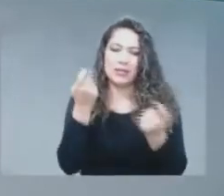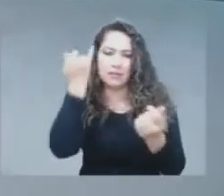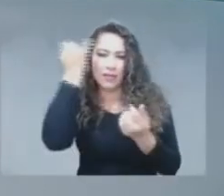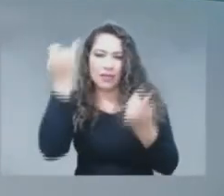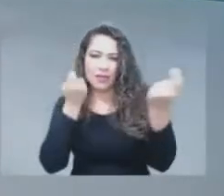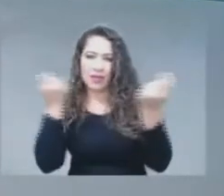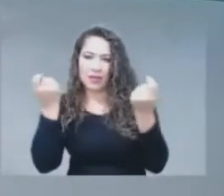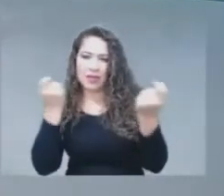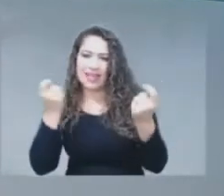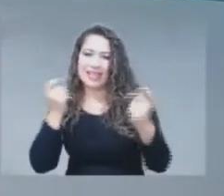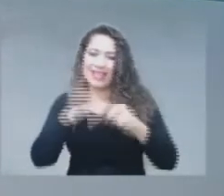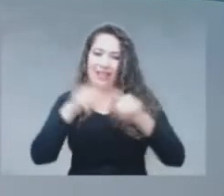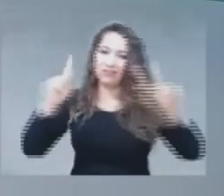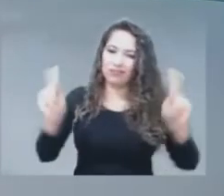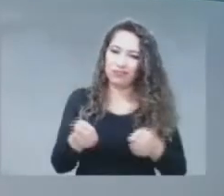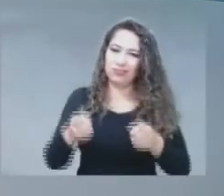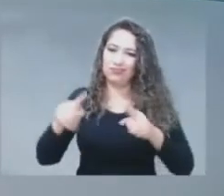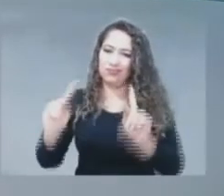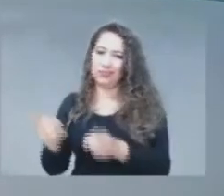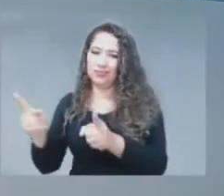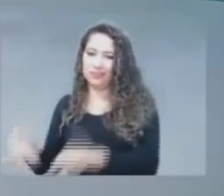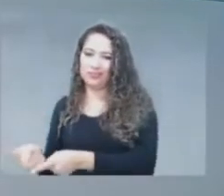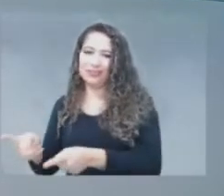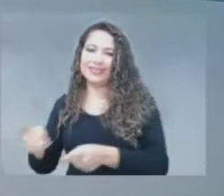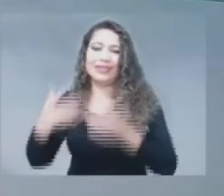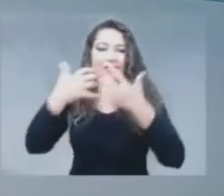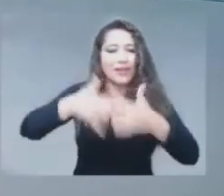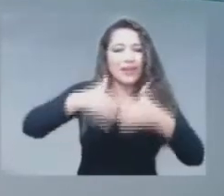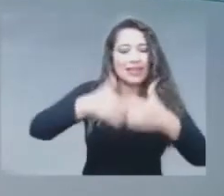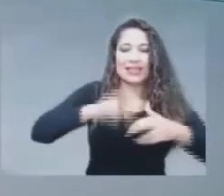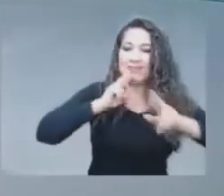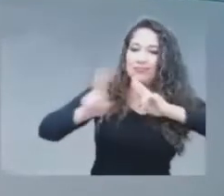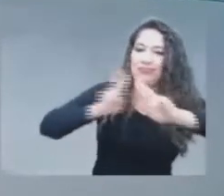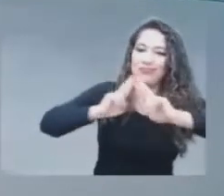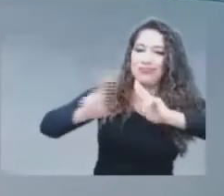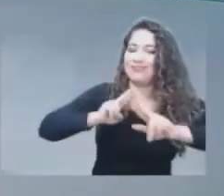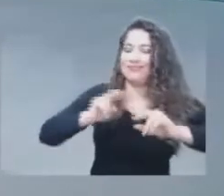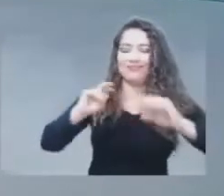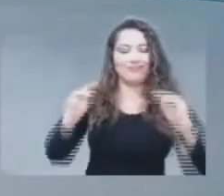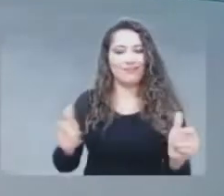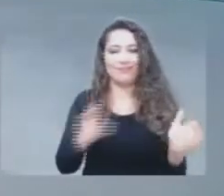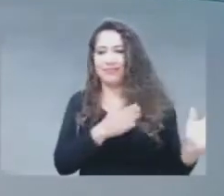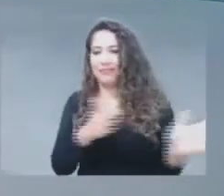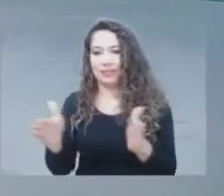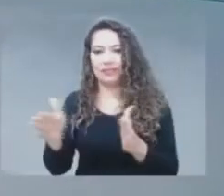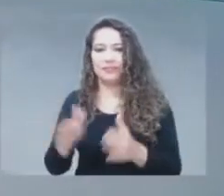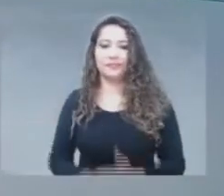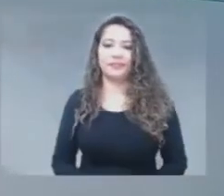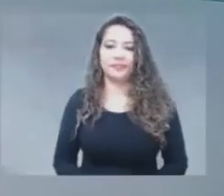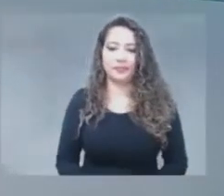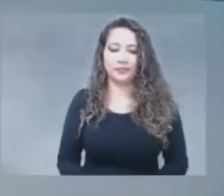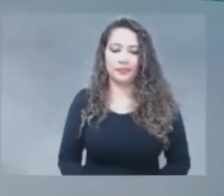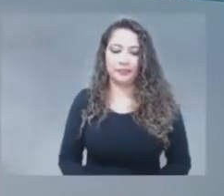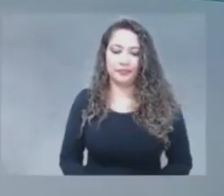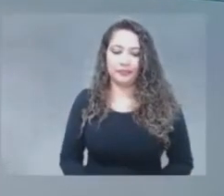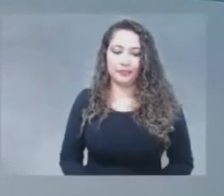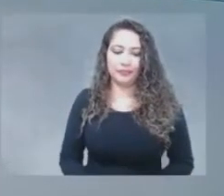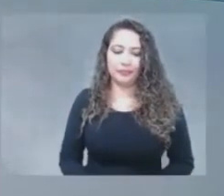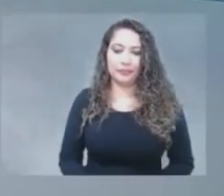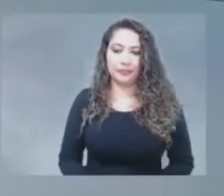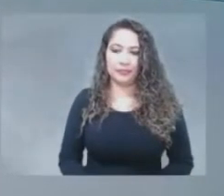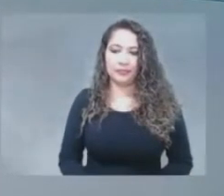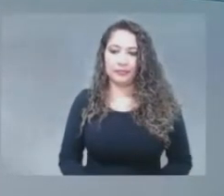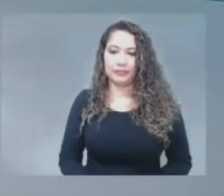find to do them in a more longer time so that we can respond to the industry quicker. So fine, in order